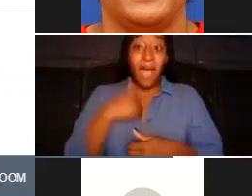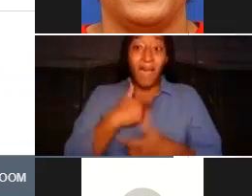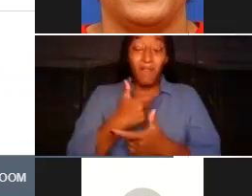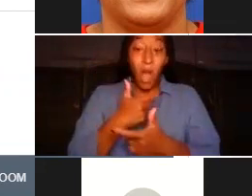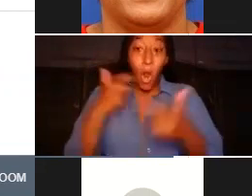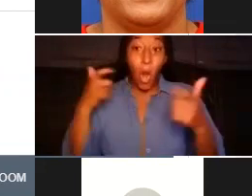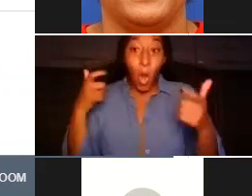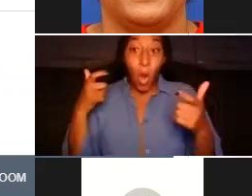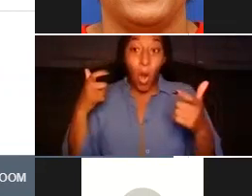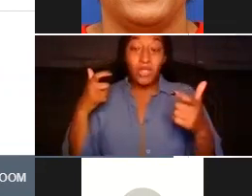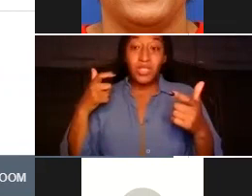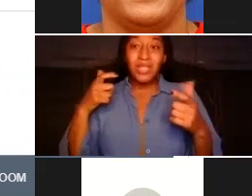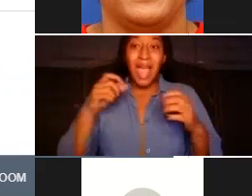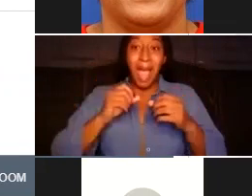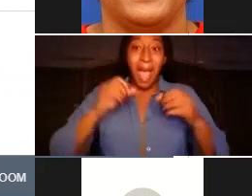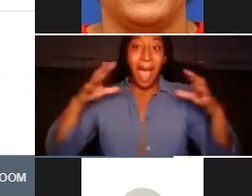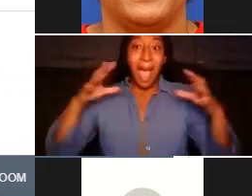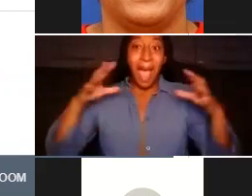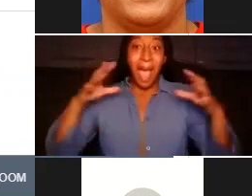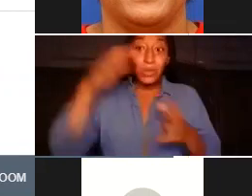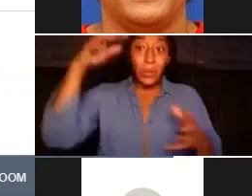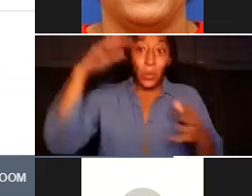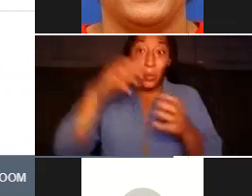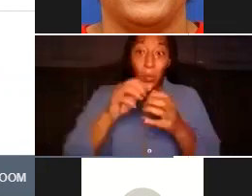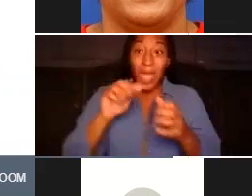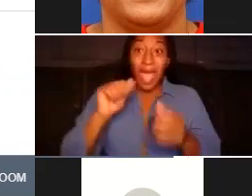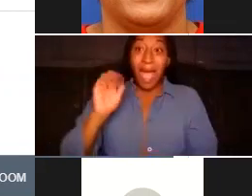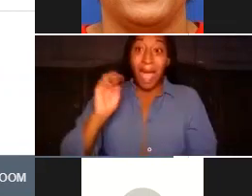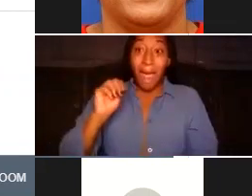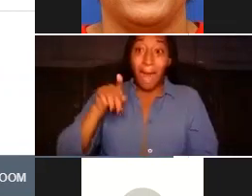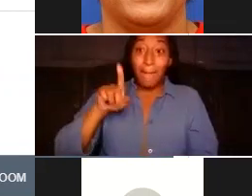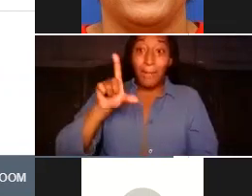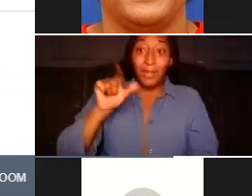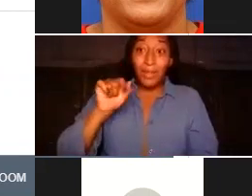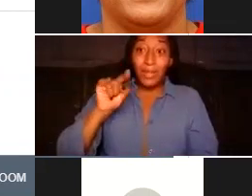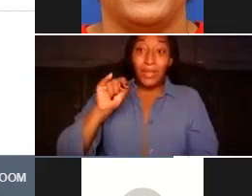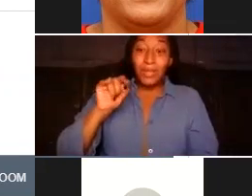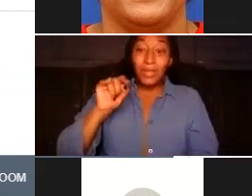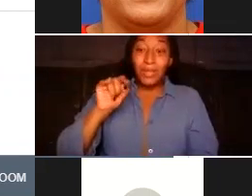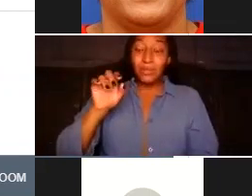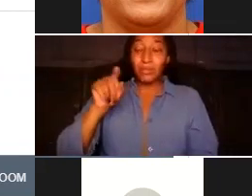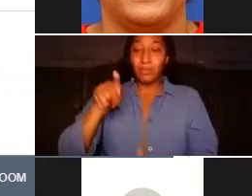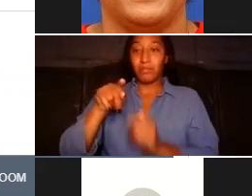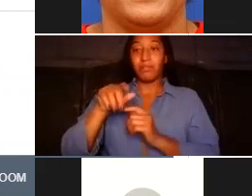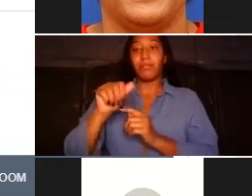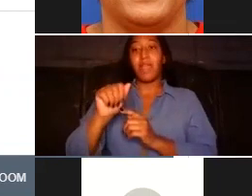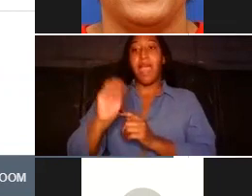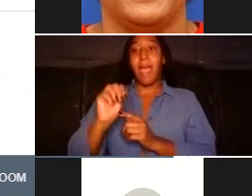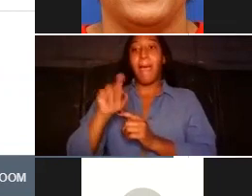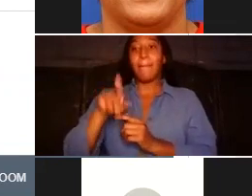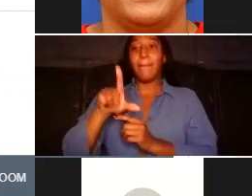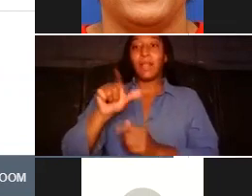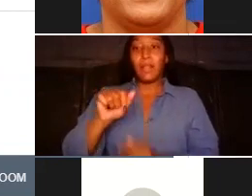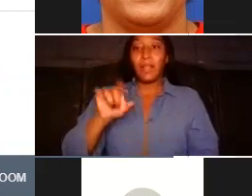for example, for bridges. So imagine an earthquake, a seismic wave. Remember, they say that's a wave moving through the